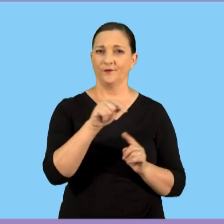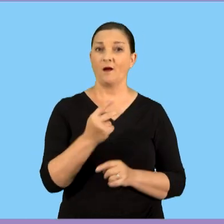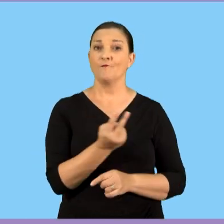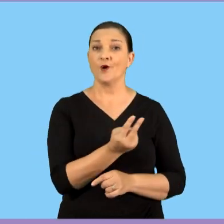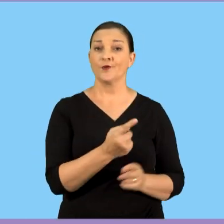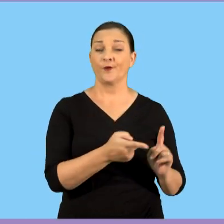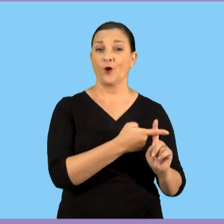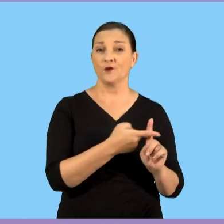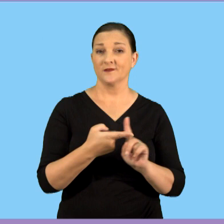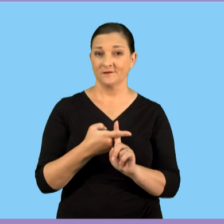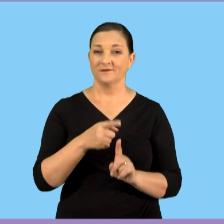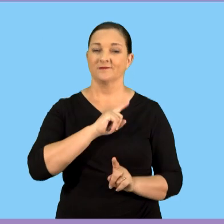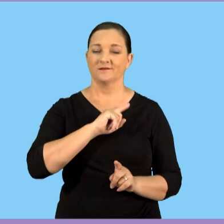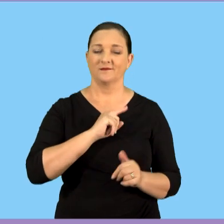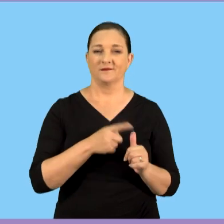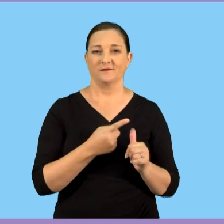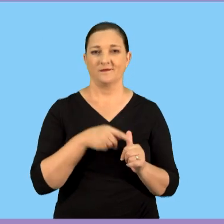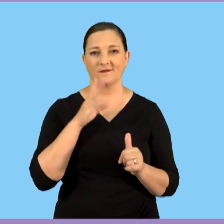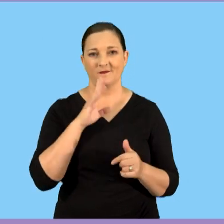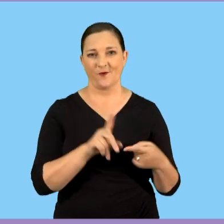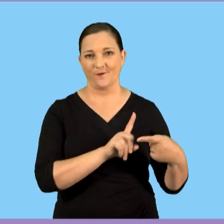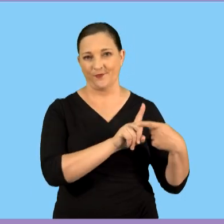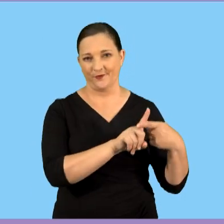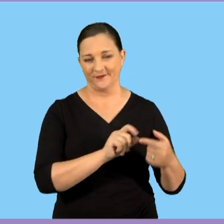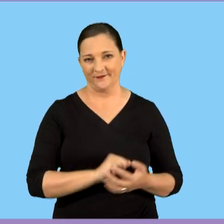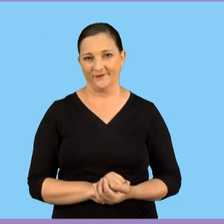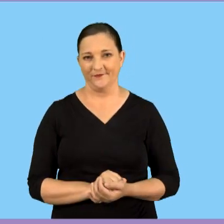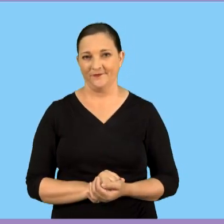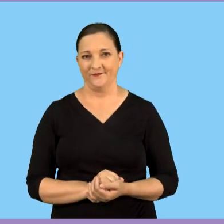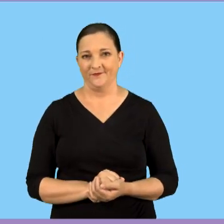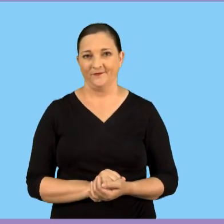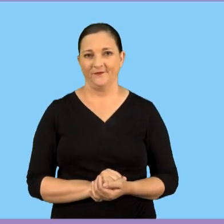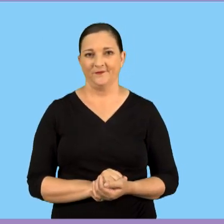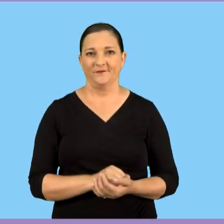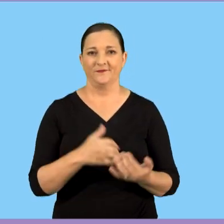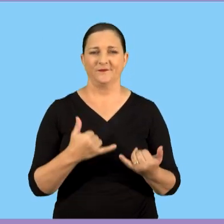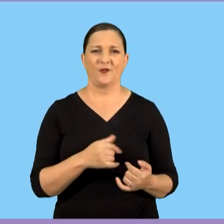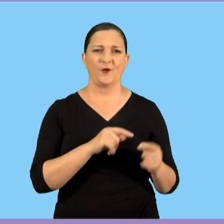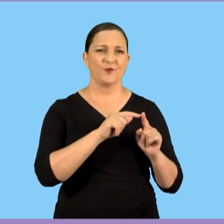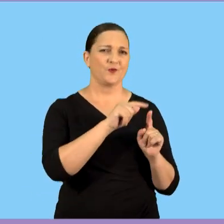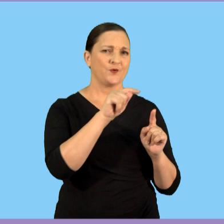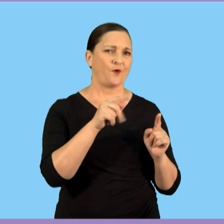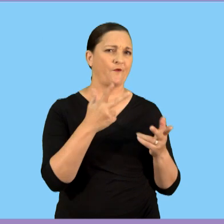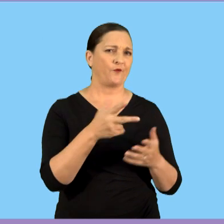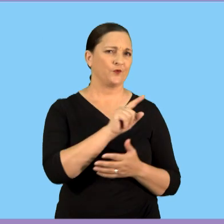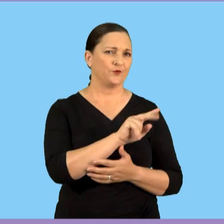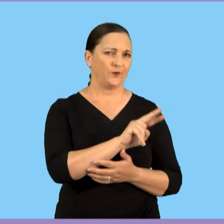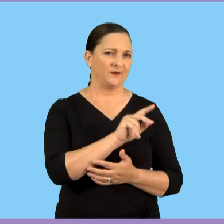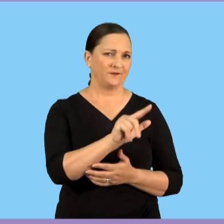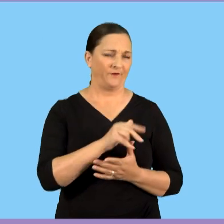are positive. That means that the answers that are going to come from there are going to be positive. So what is the cube root of